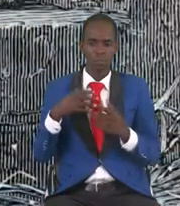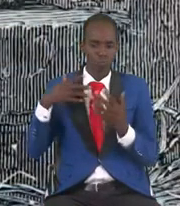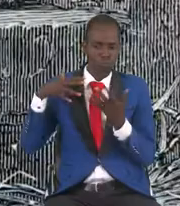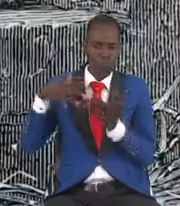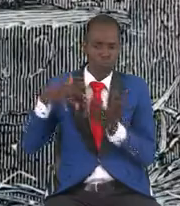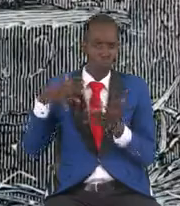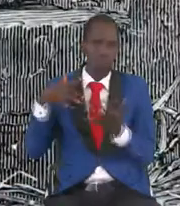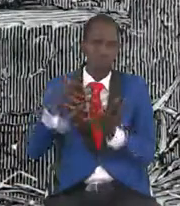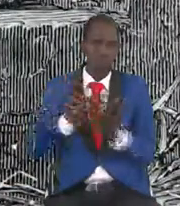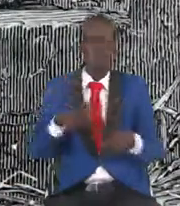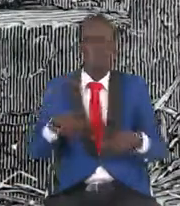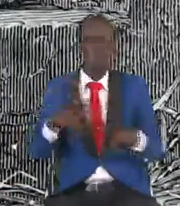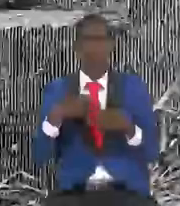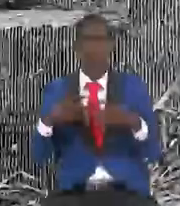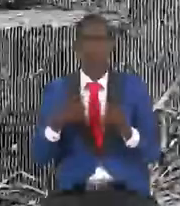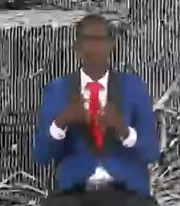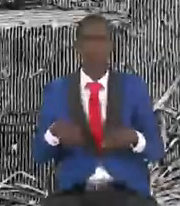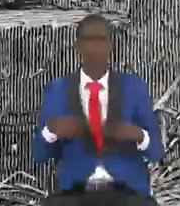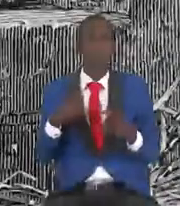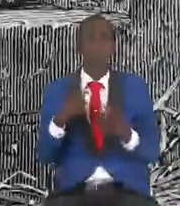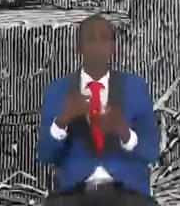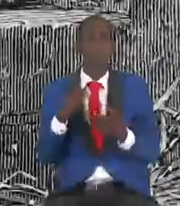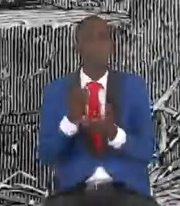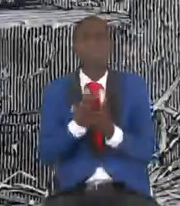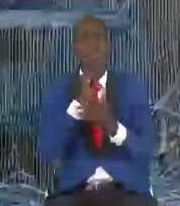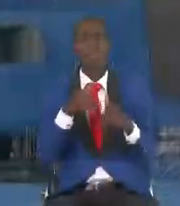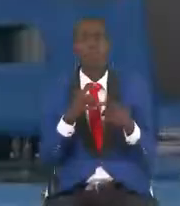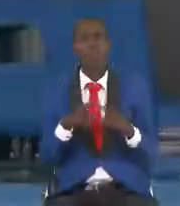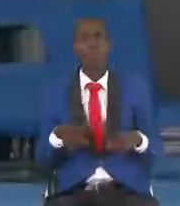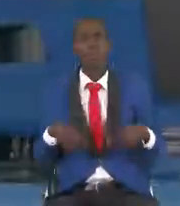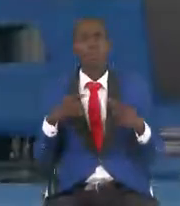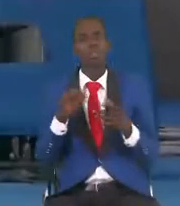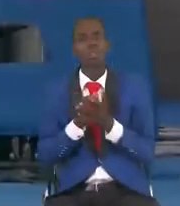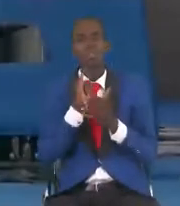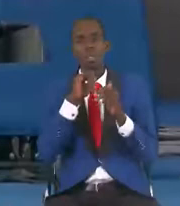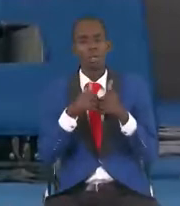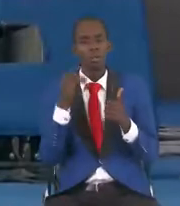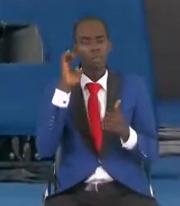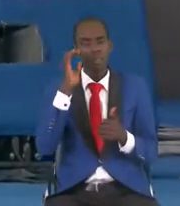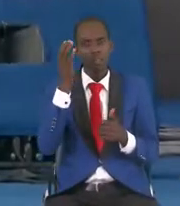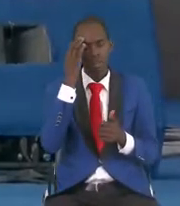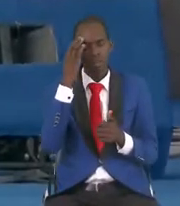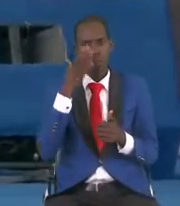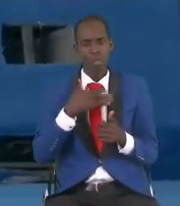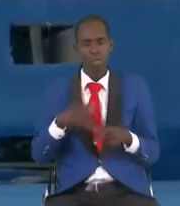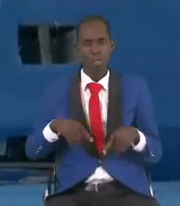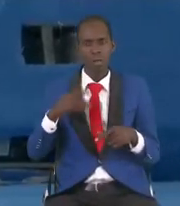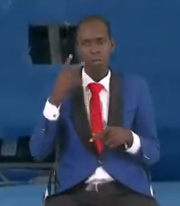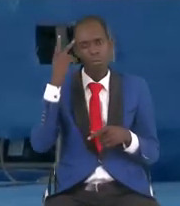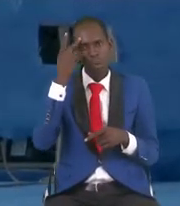manner of life, he studied, that's how he knew. My purpose, that's how he knew that. He said, I'm studying this